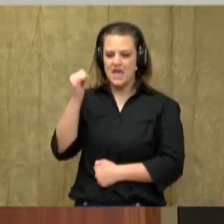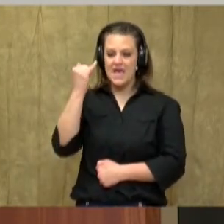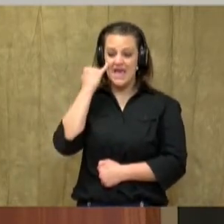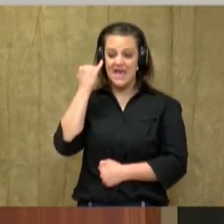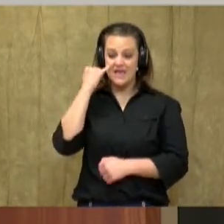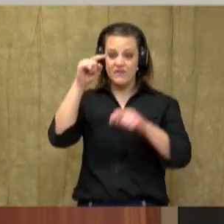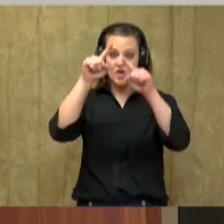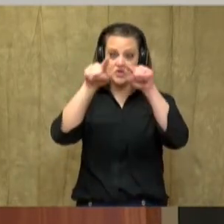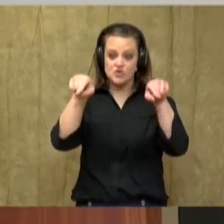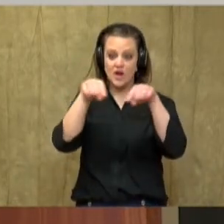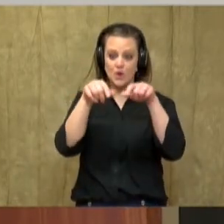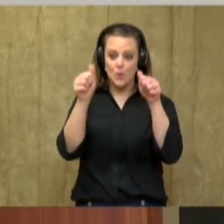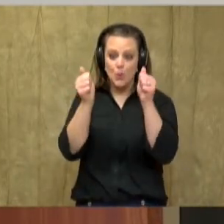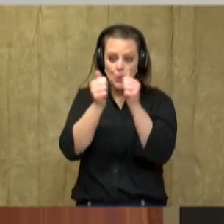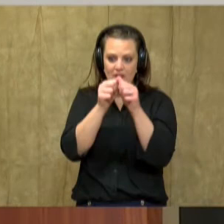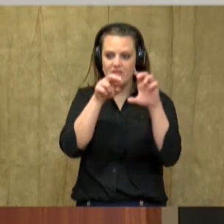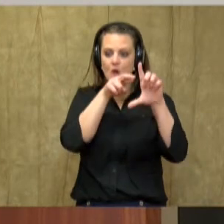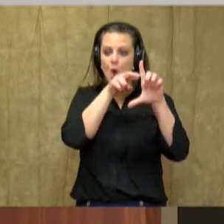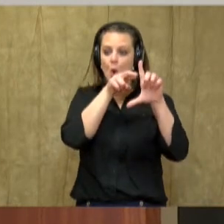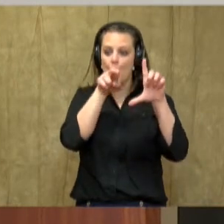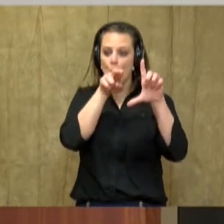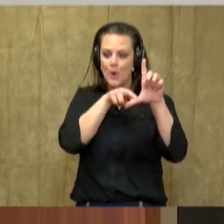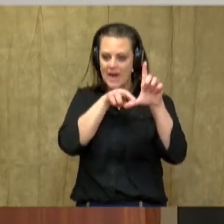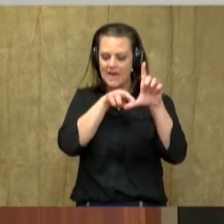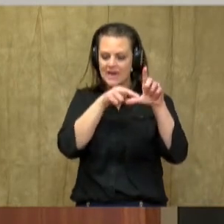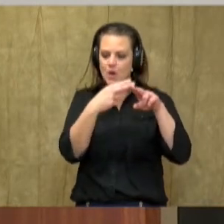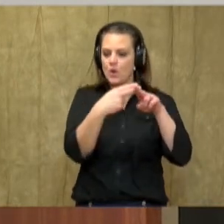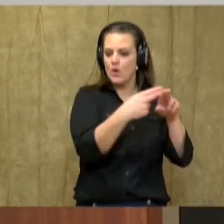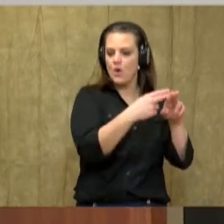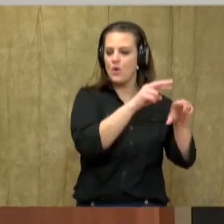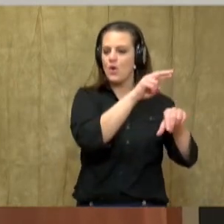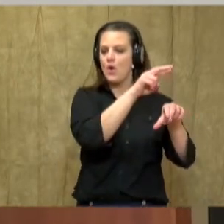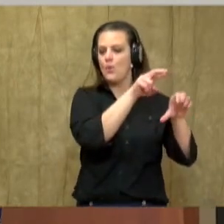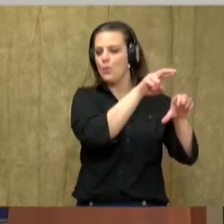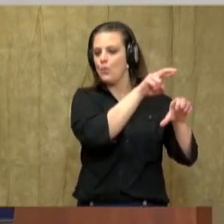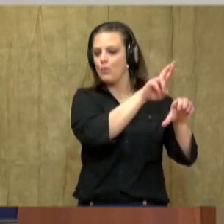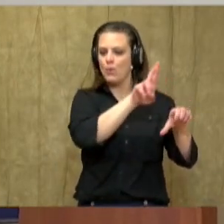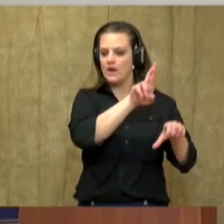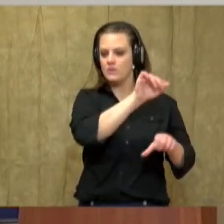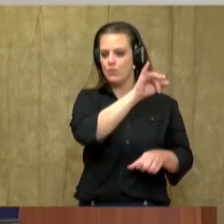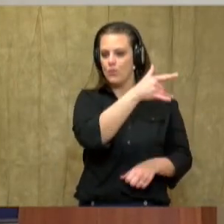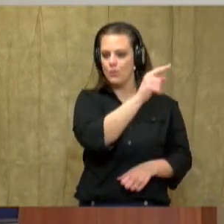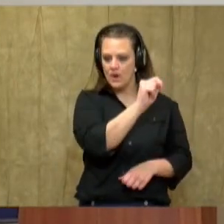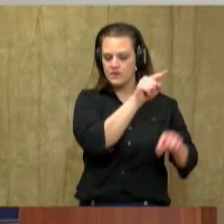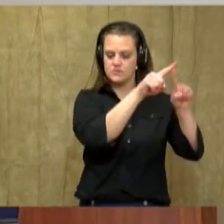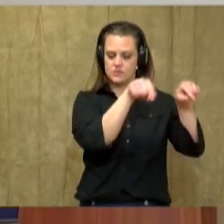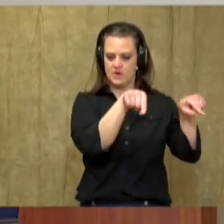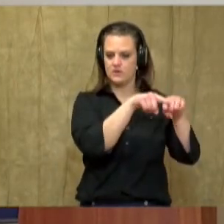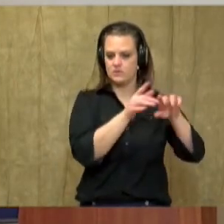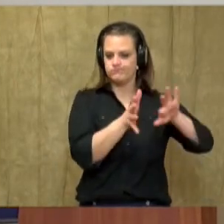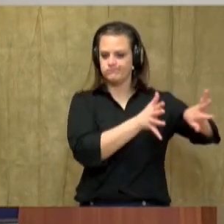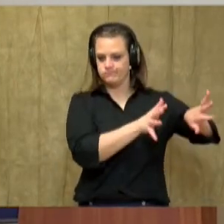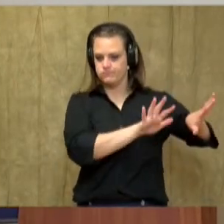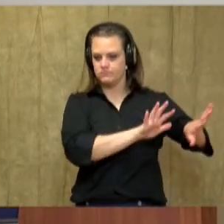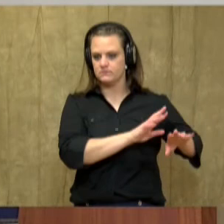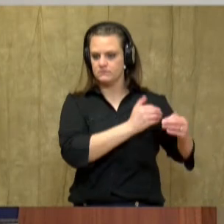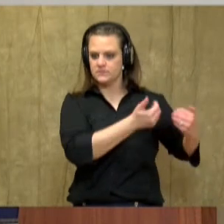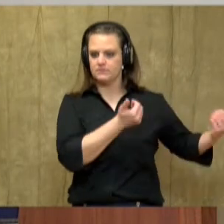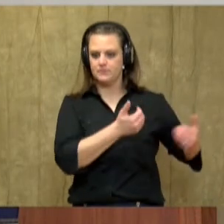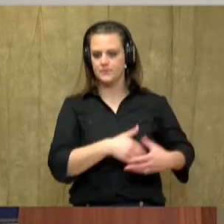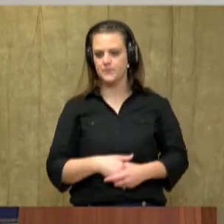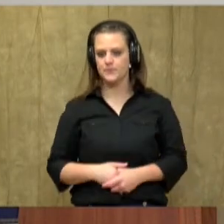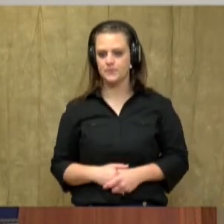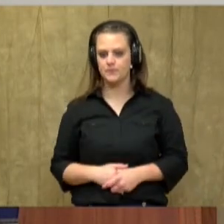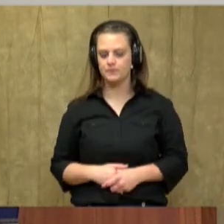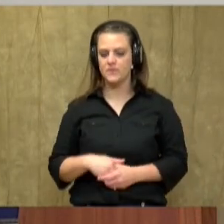right angle, remember that's called a right triangle. All right, so another type of